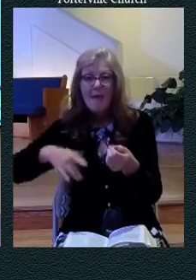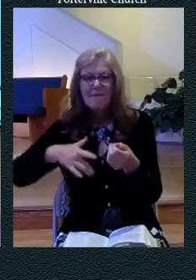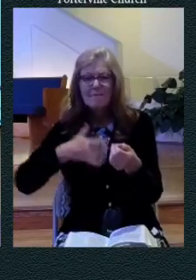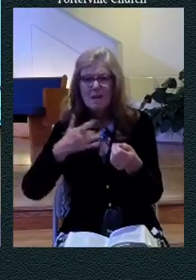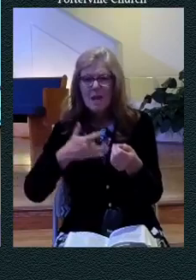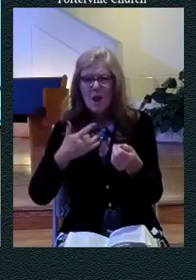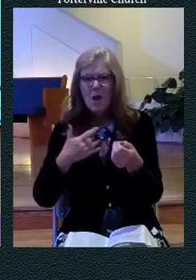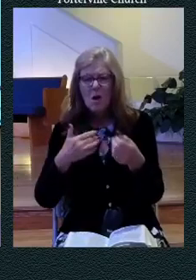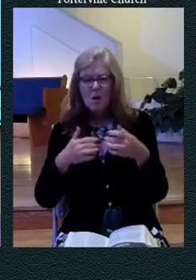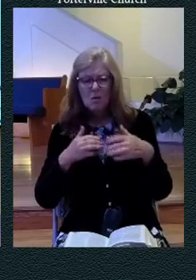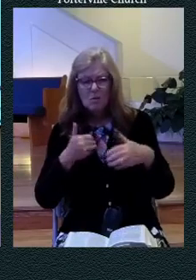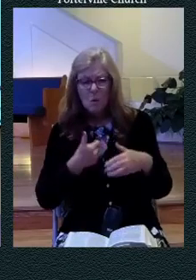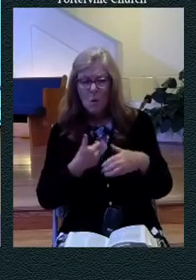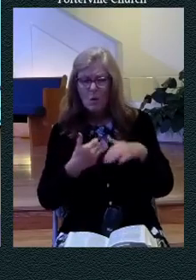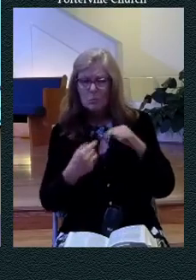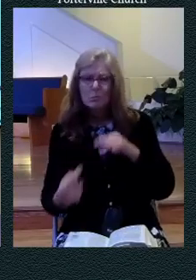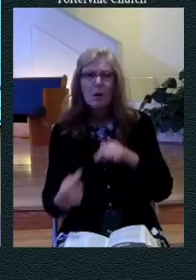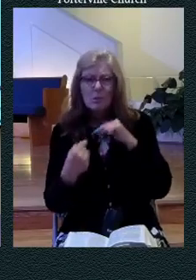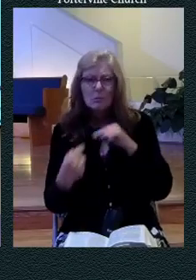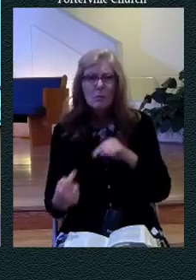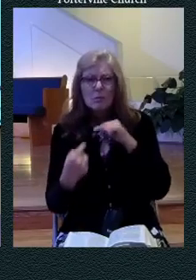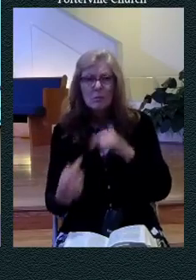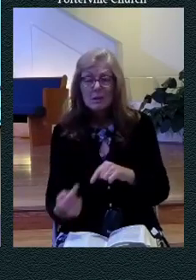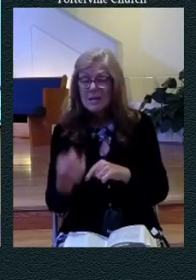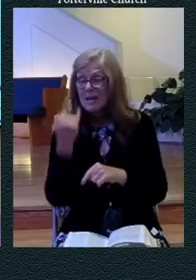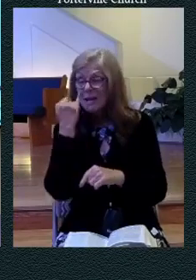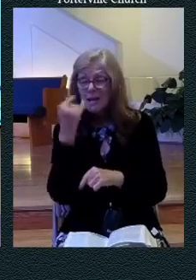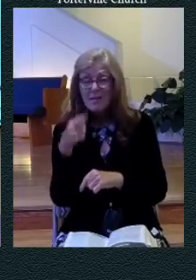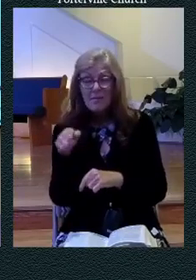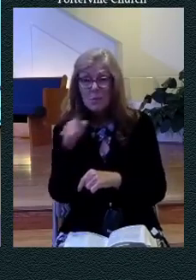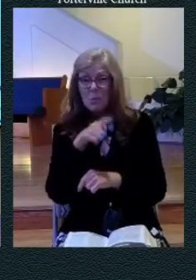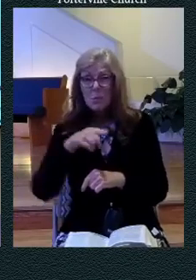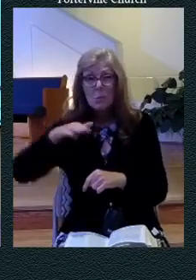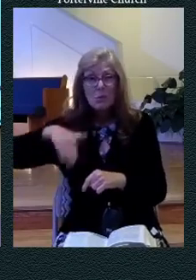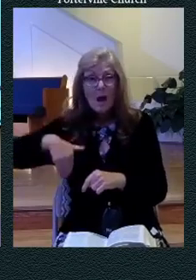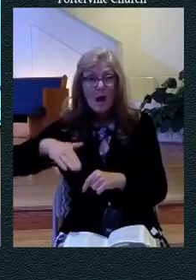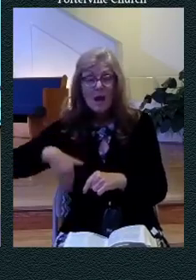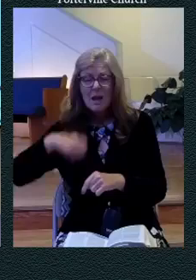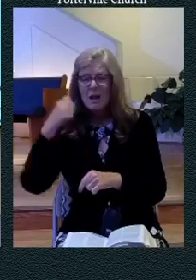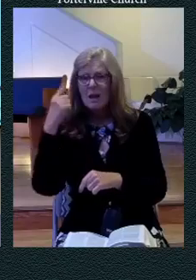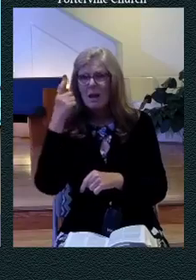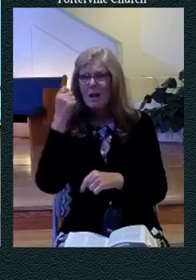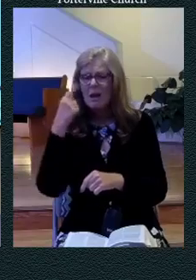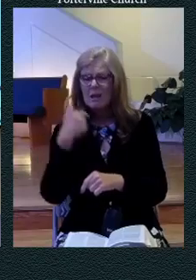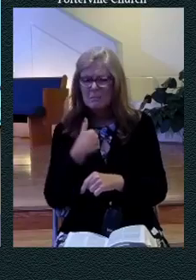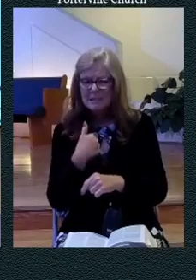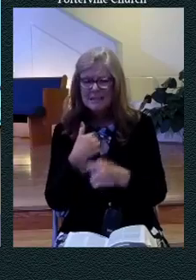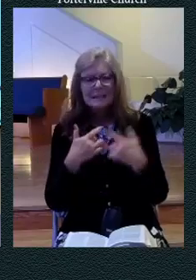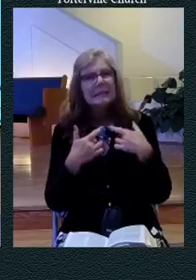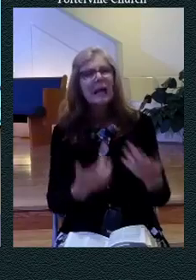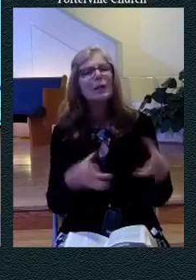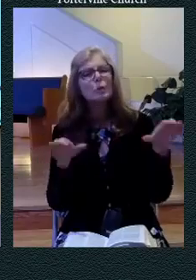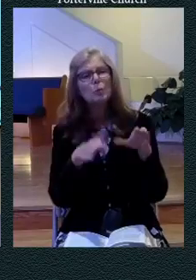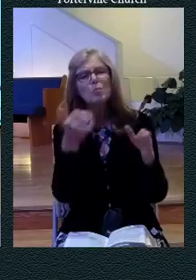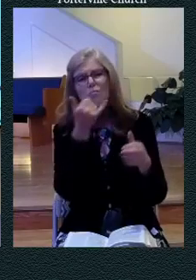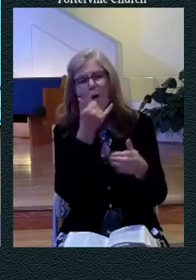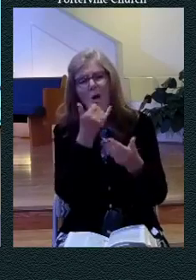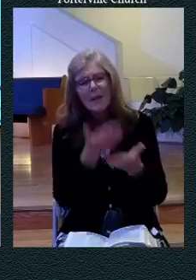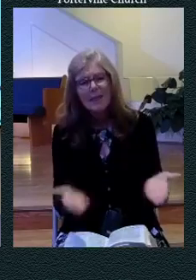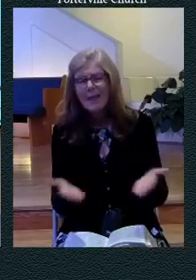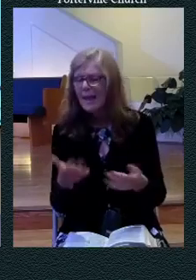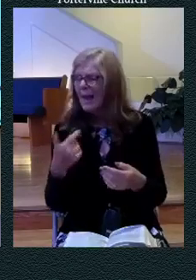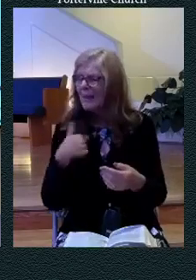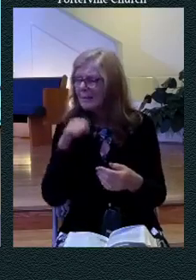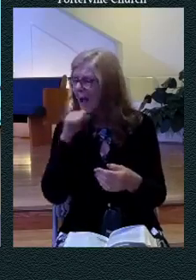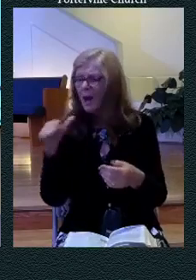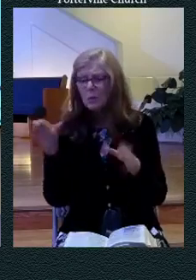soul, that if you haven't realized there's a bent in me towards doing the wrong thing, not the right thing, if you